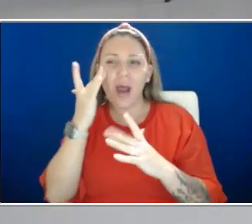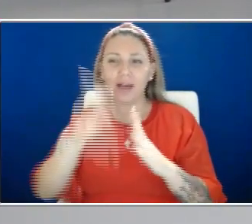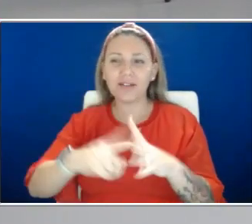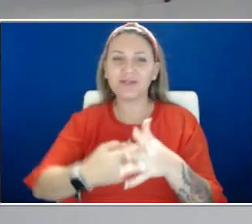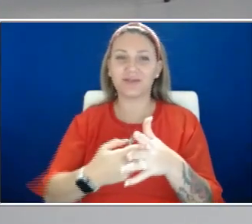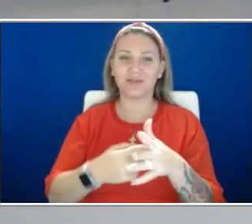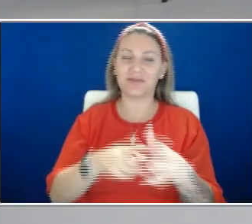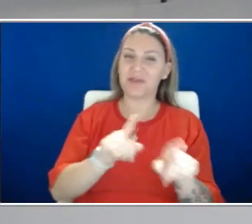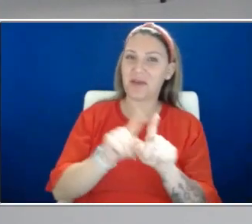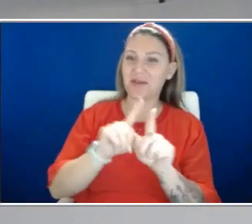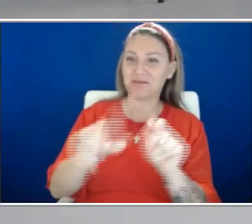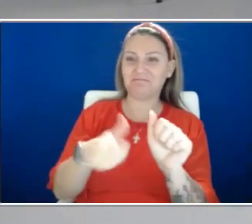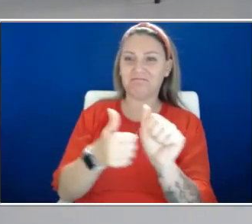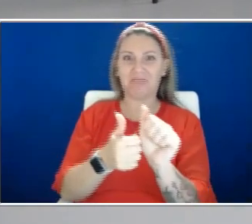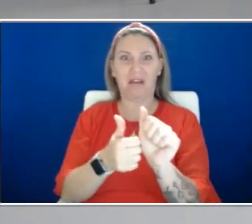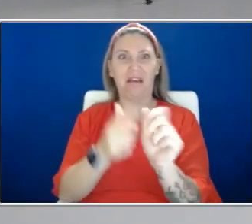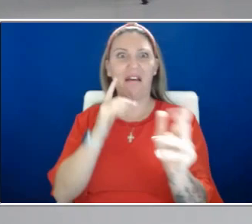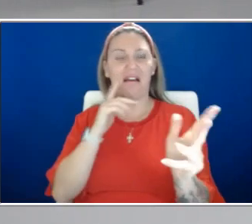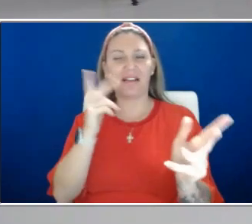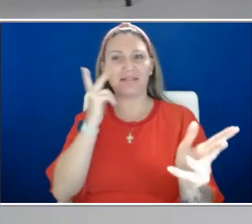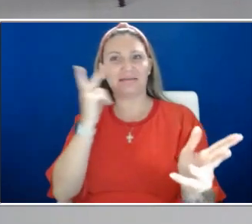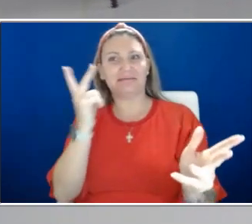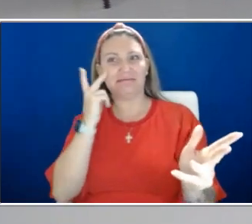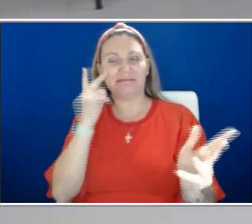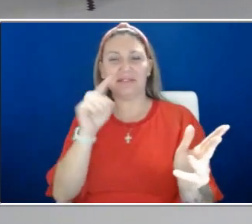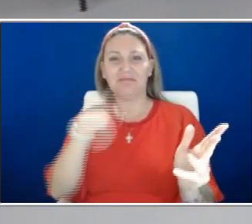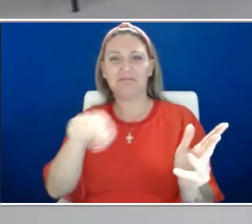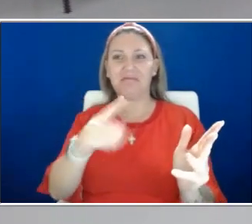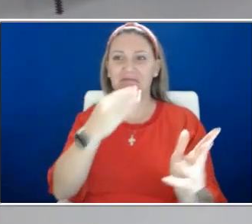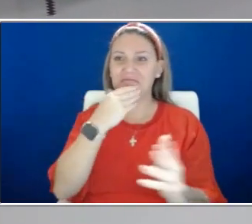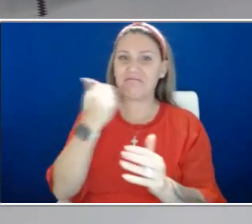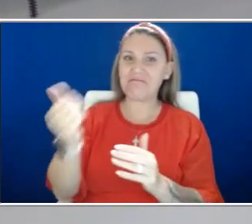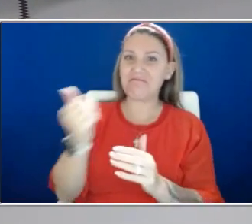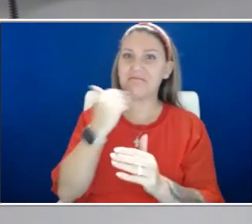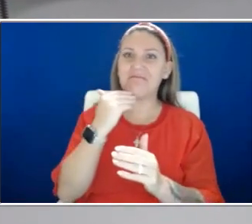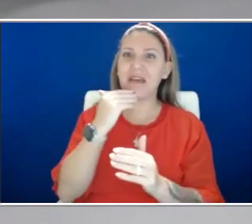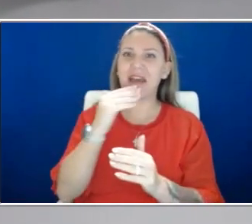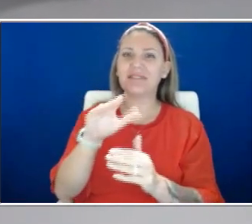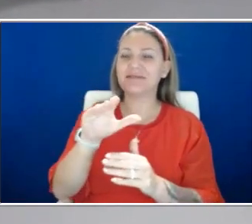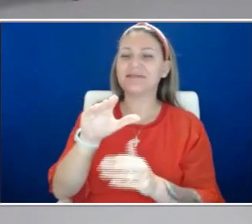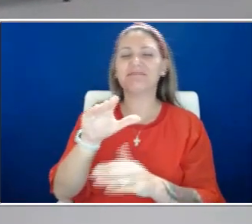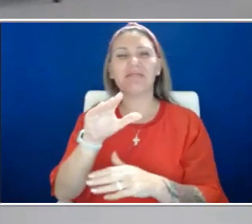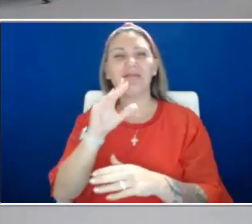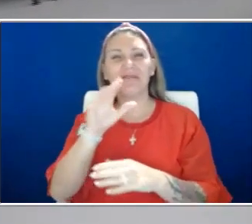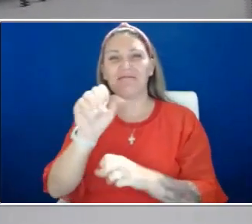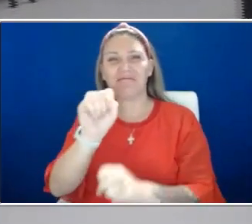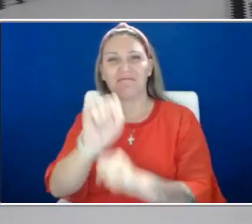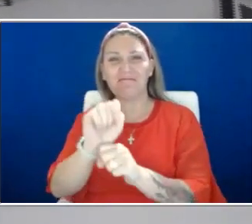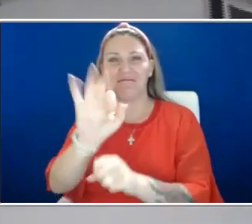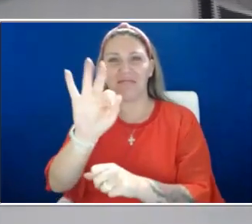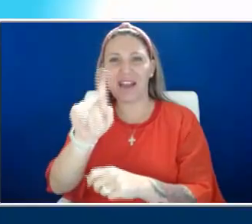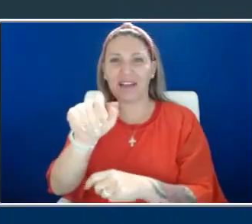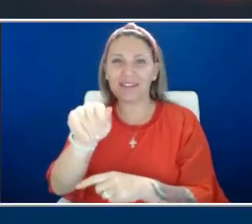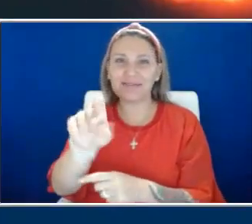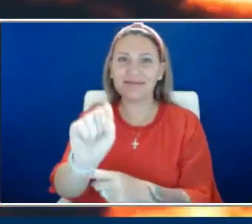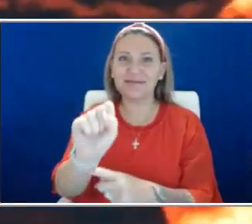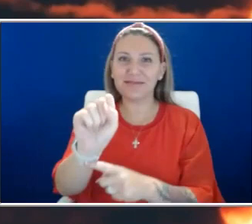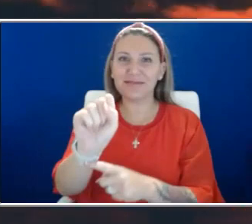you behind the scenes and tell you how the best fans in the stands get the very best healthcare during the game.